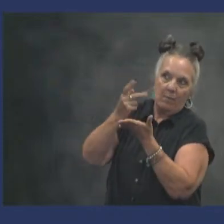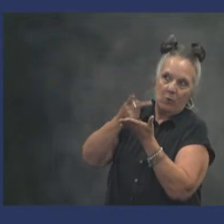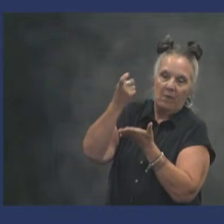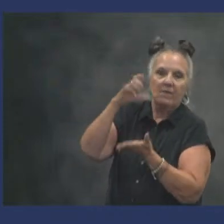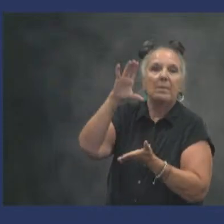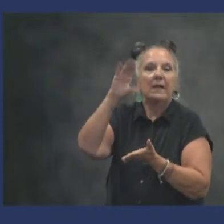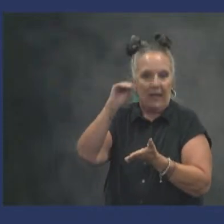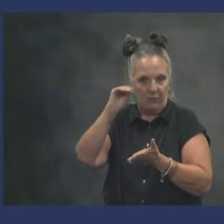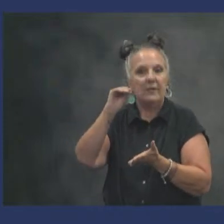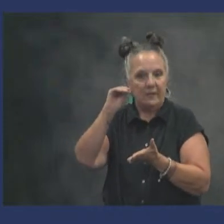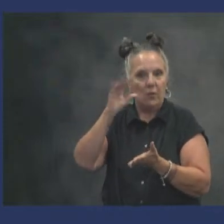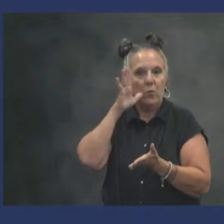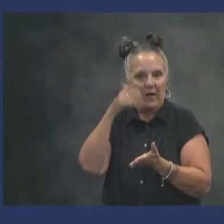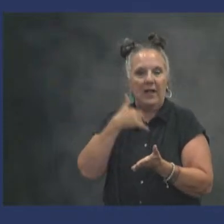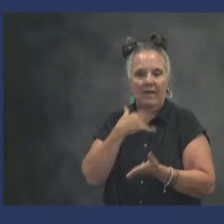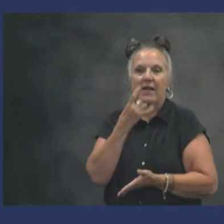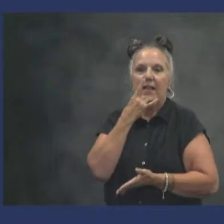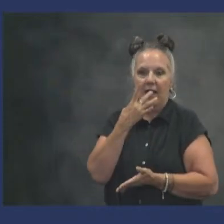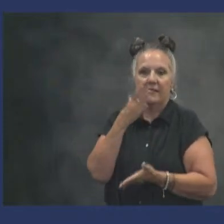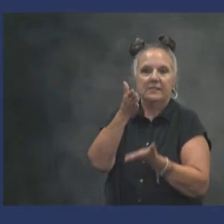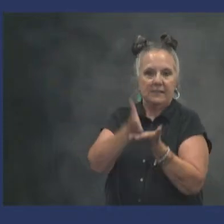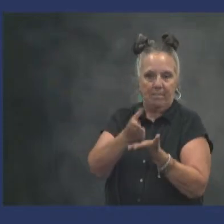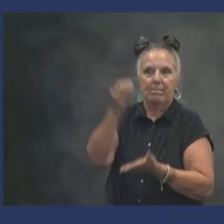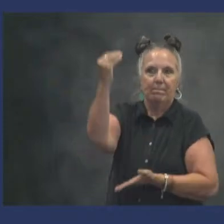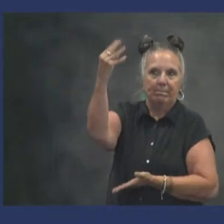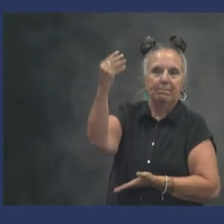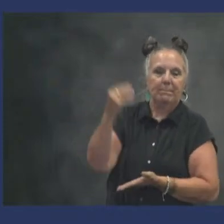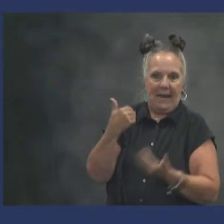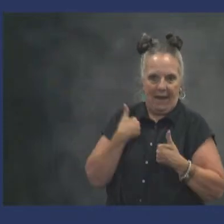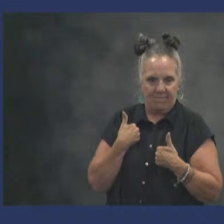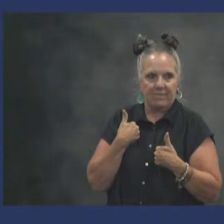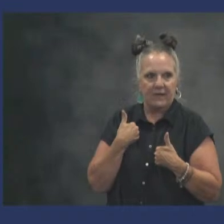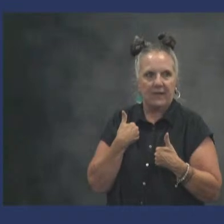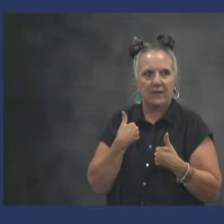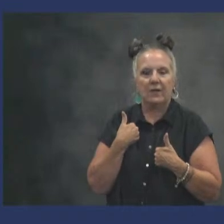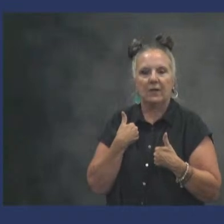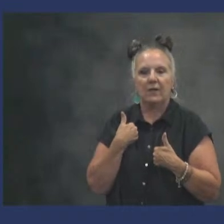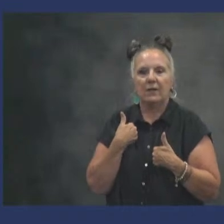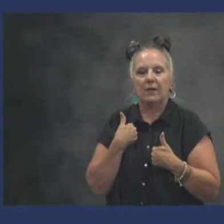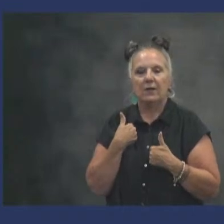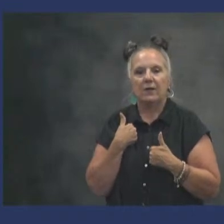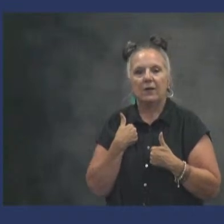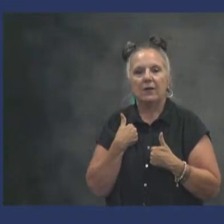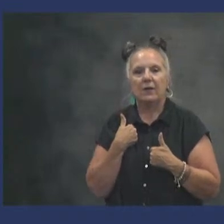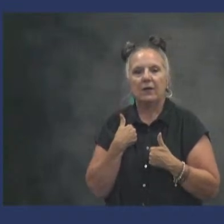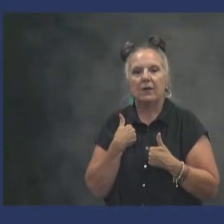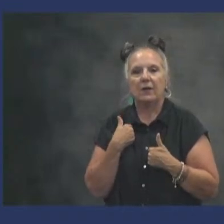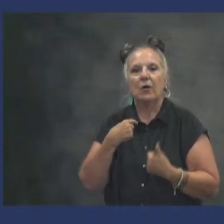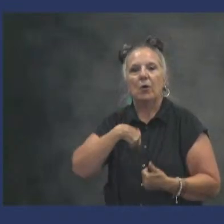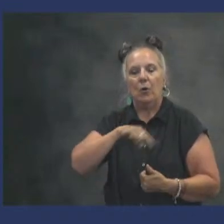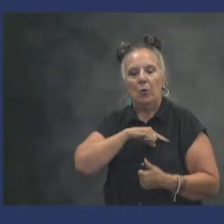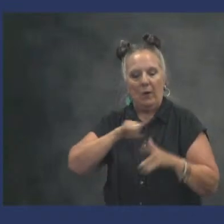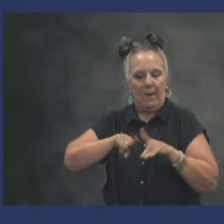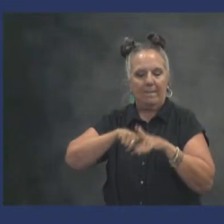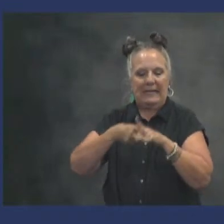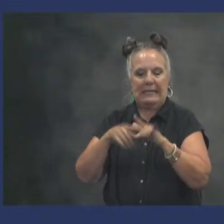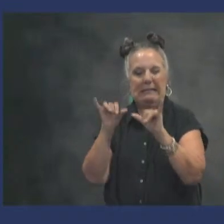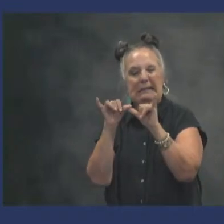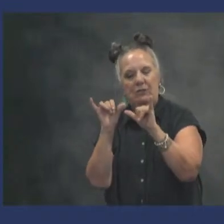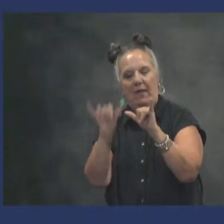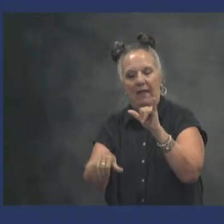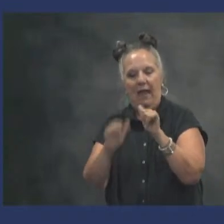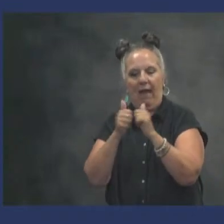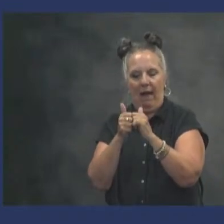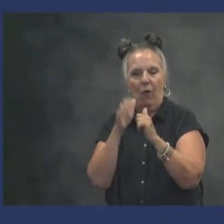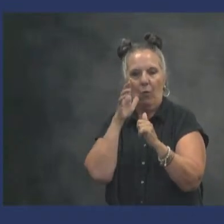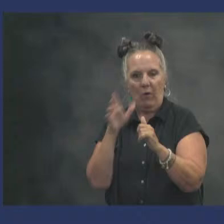on that, so there will be a stoplight there. We're just now beginning the engineering on that and how that connects